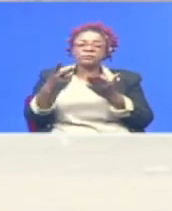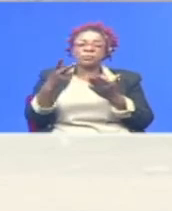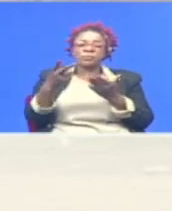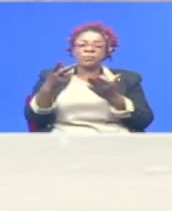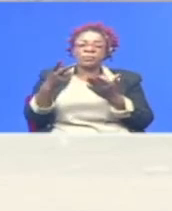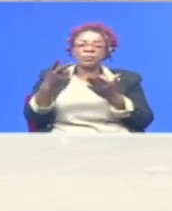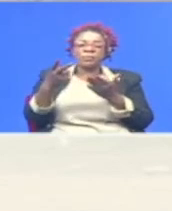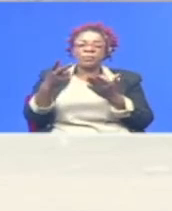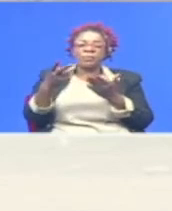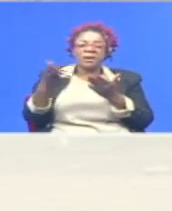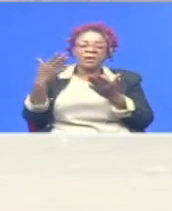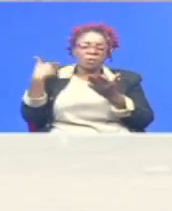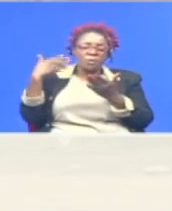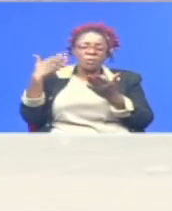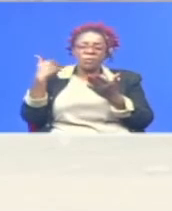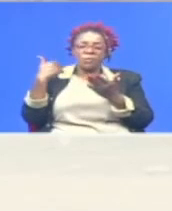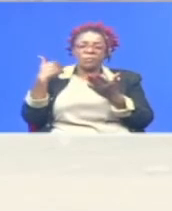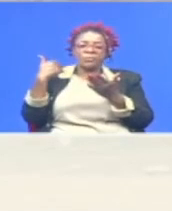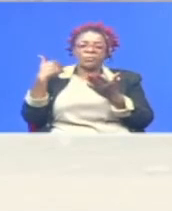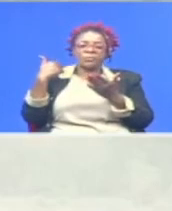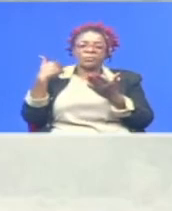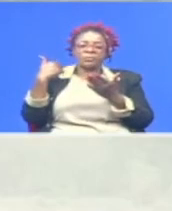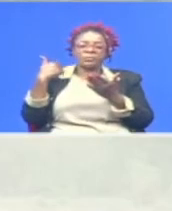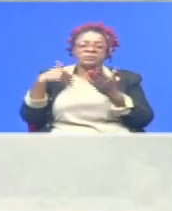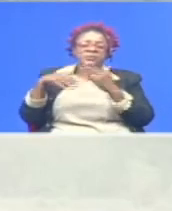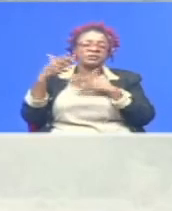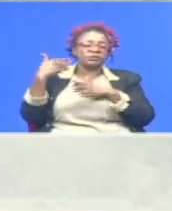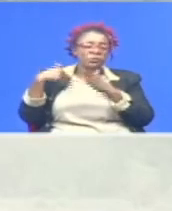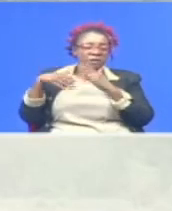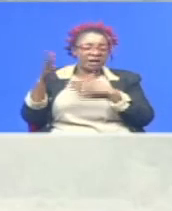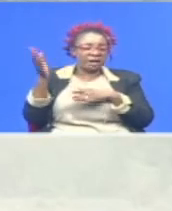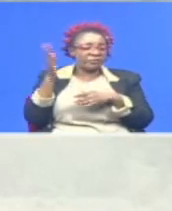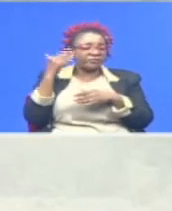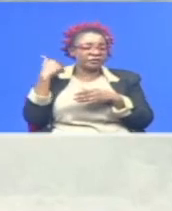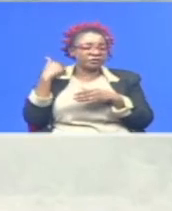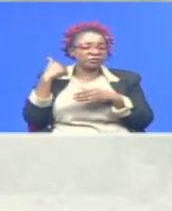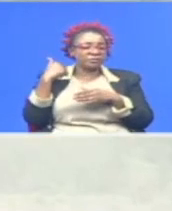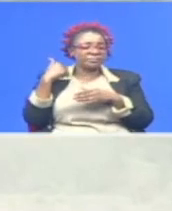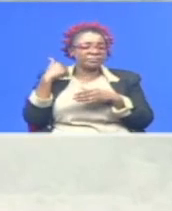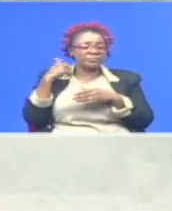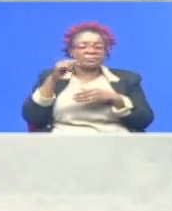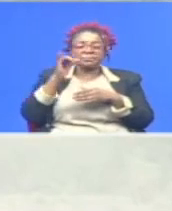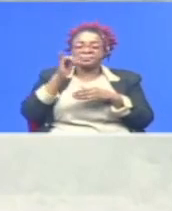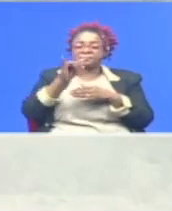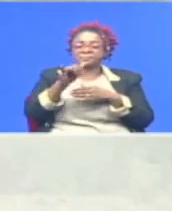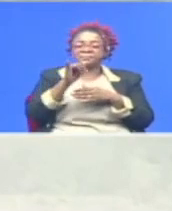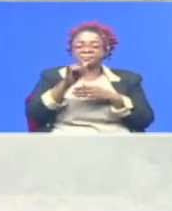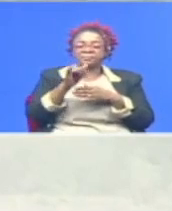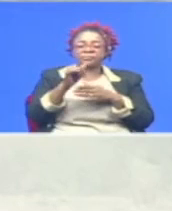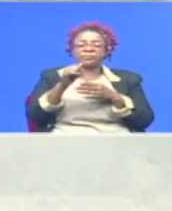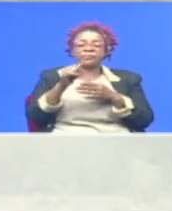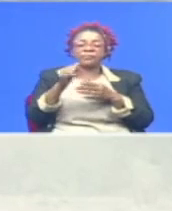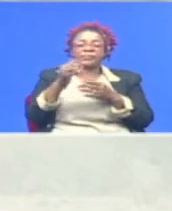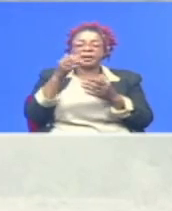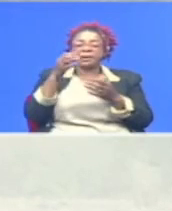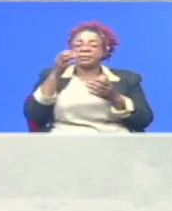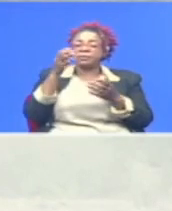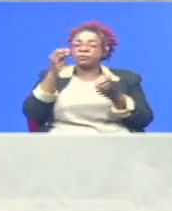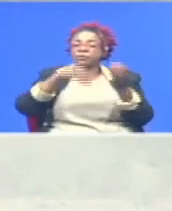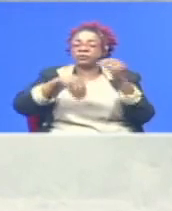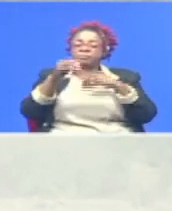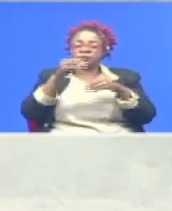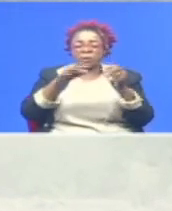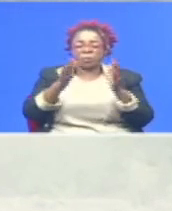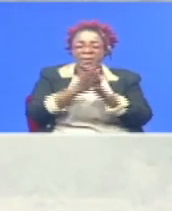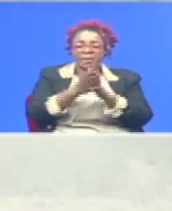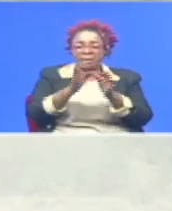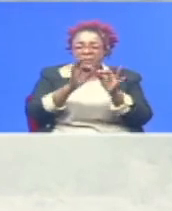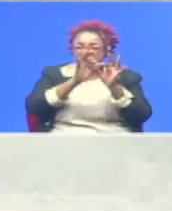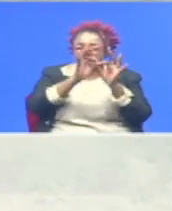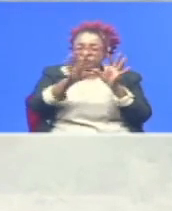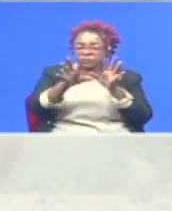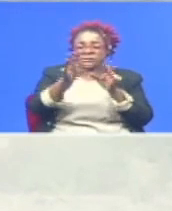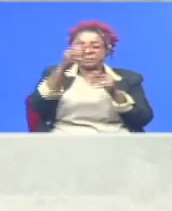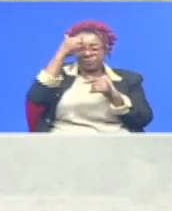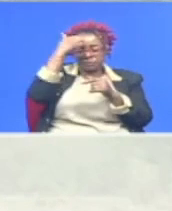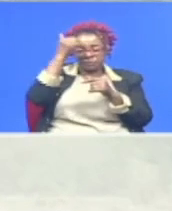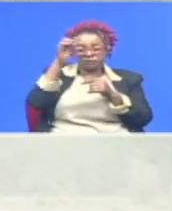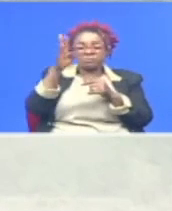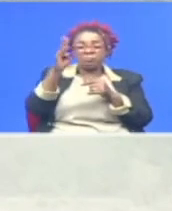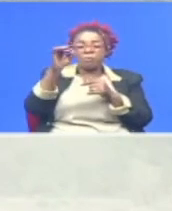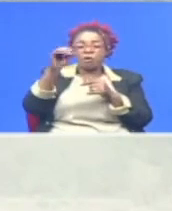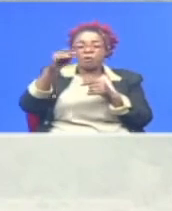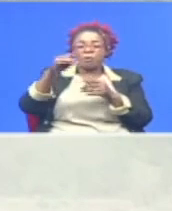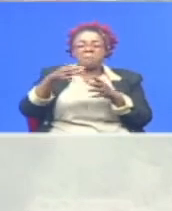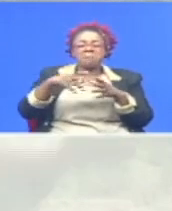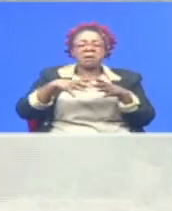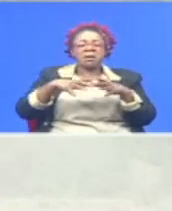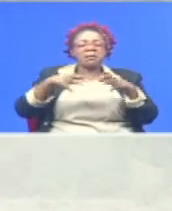hapa kumustu hii na inaisha. This was largely attributed to poaching because a bongo is a very big animal,